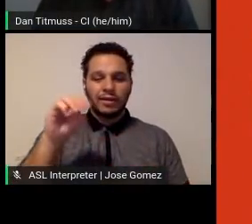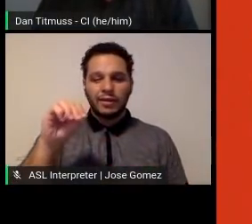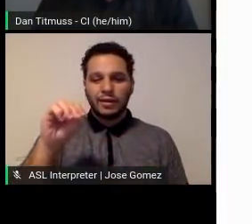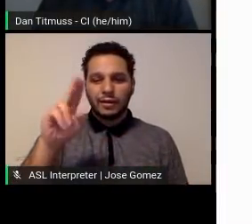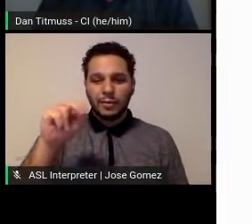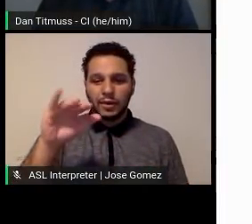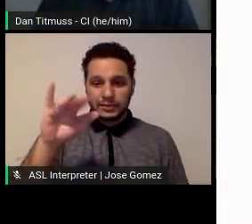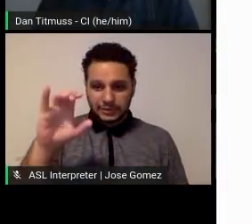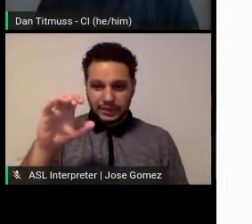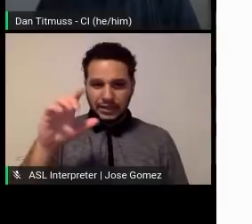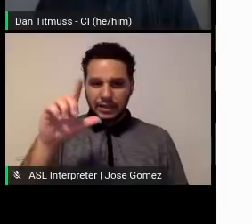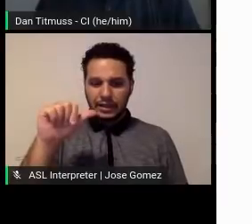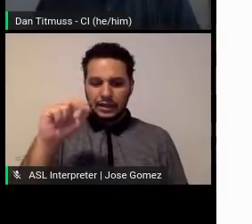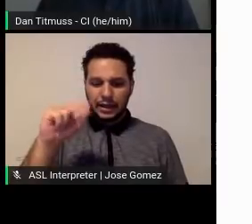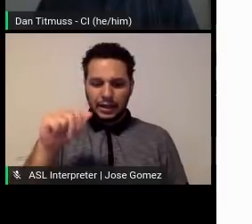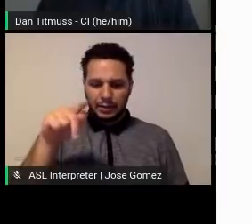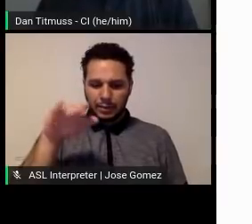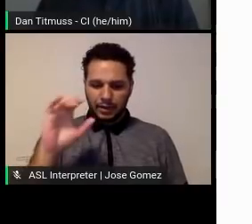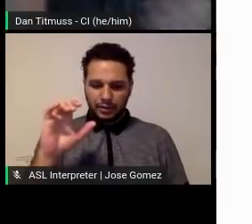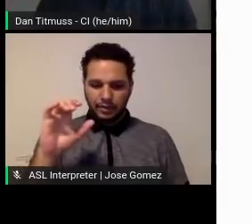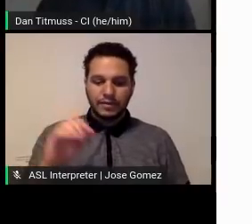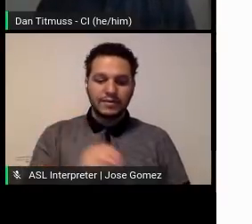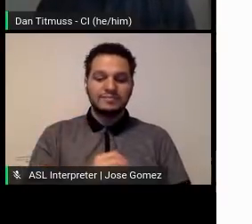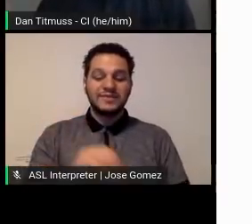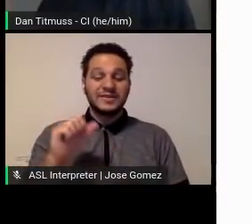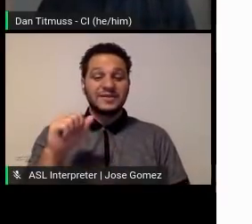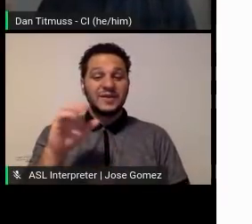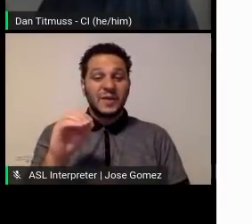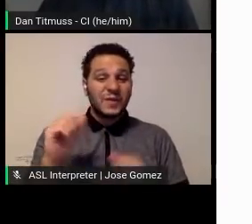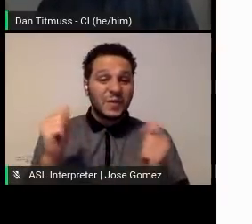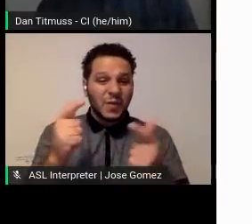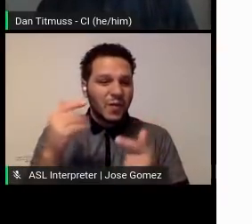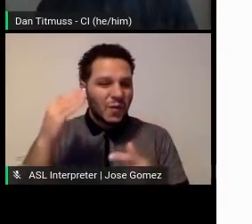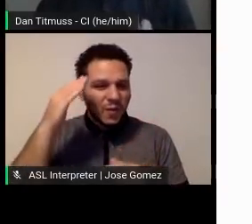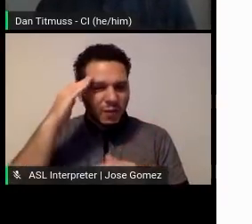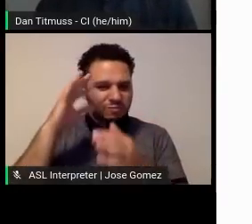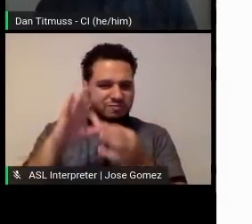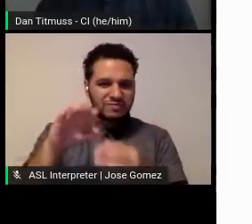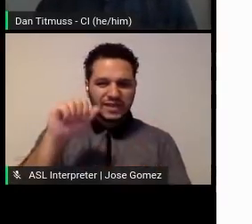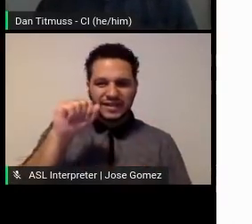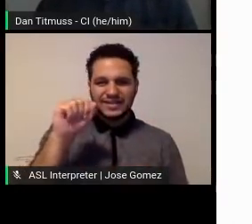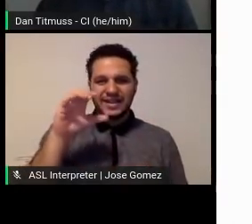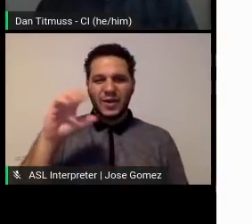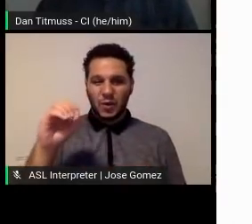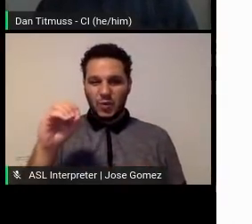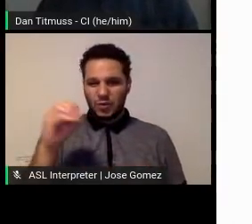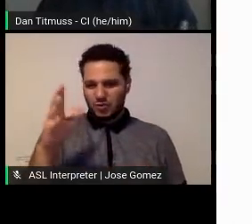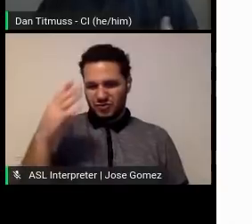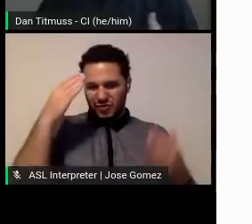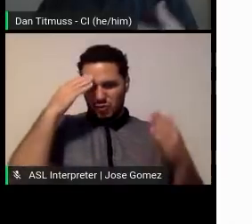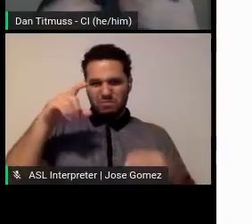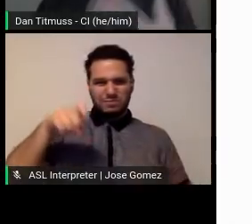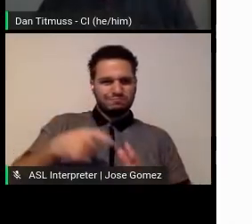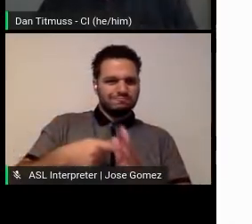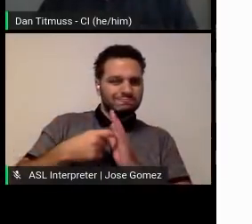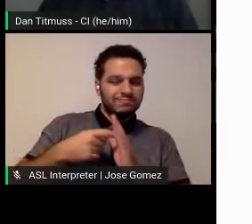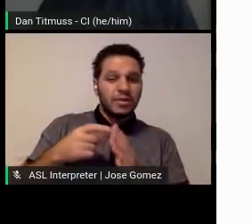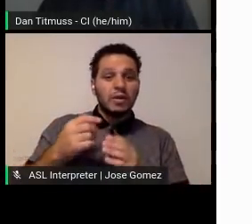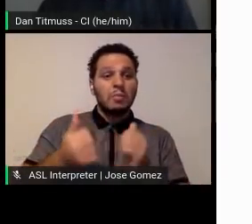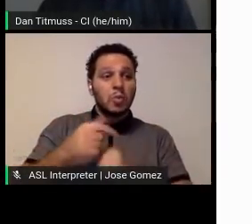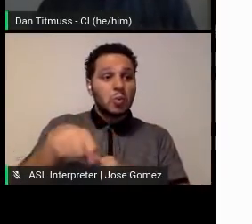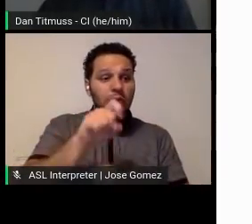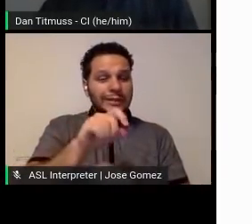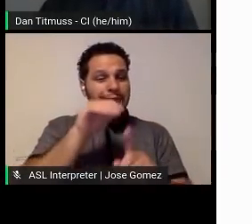Nation. So, you've all heard about SEO, and you know you need to be doing it, right? For those of us who might need a